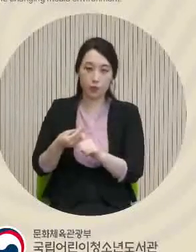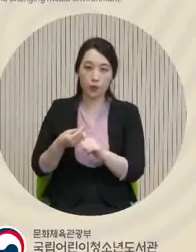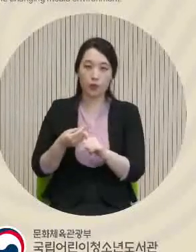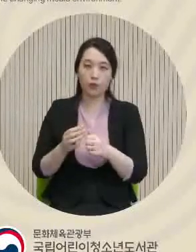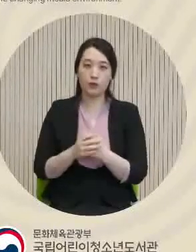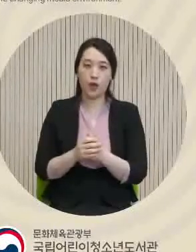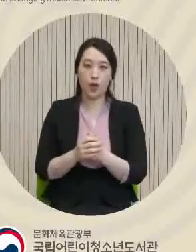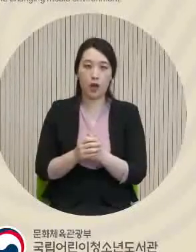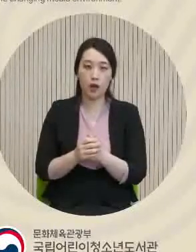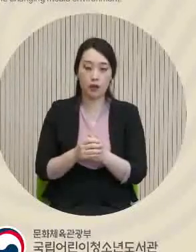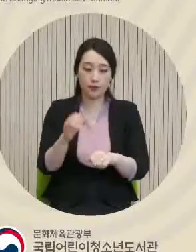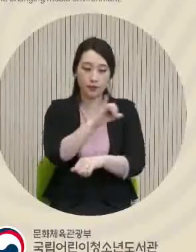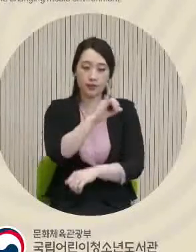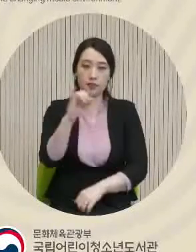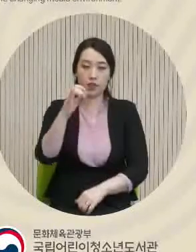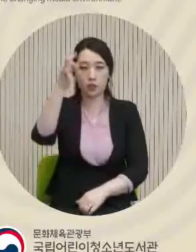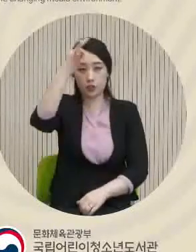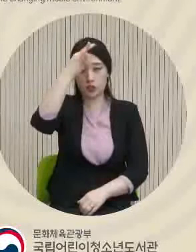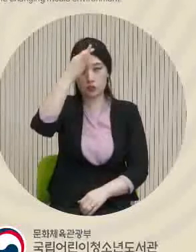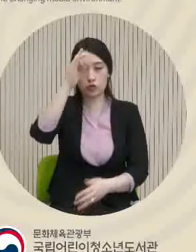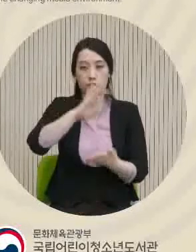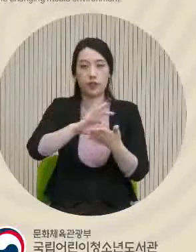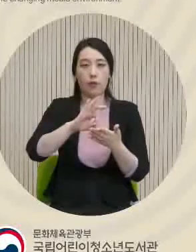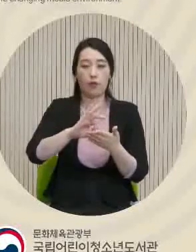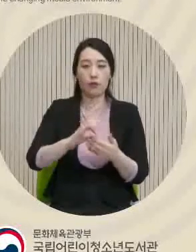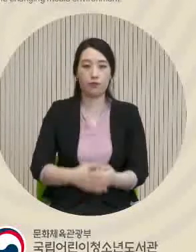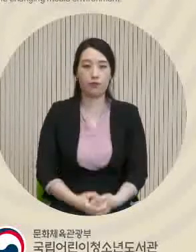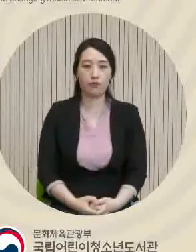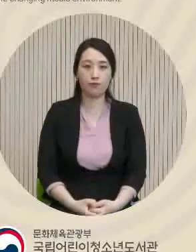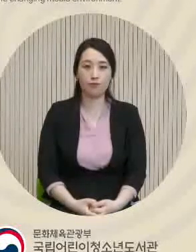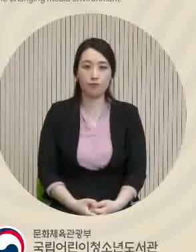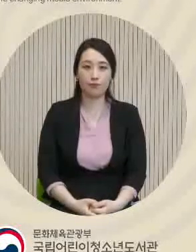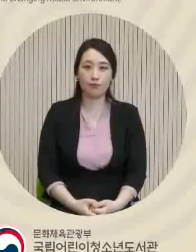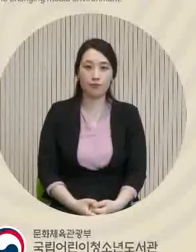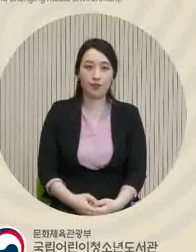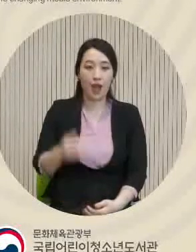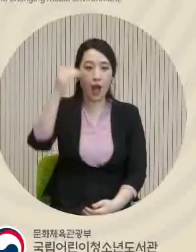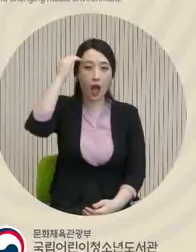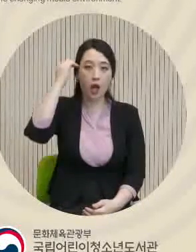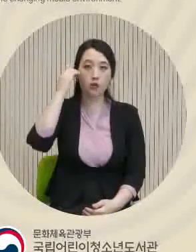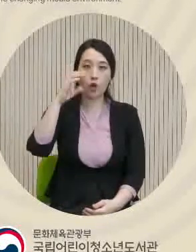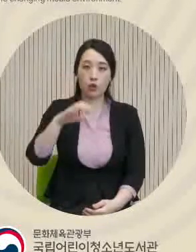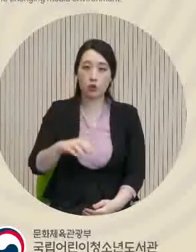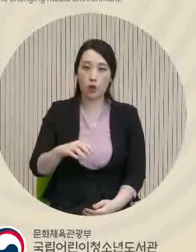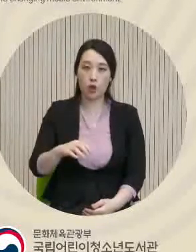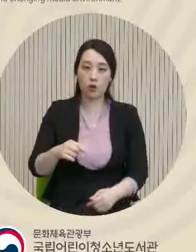names properly, and they can share their experiences safely.